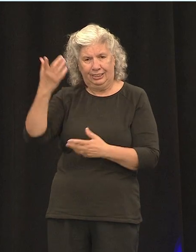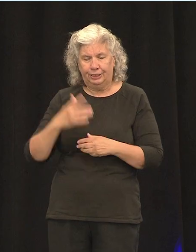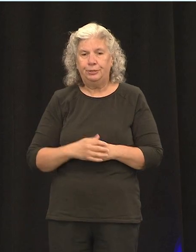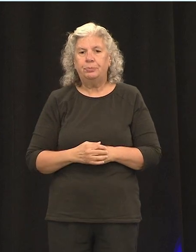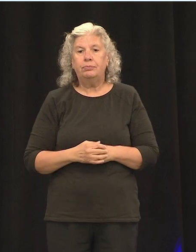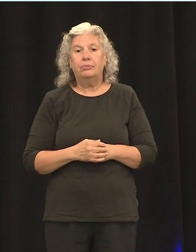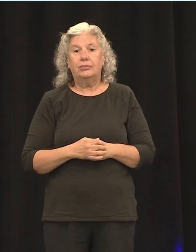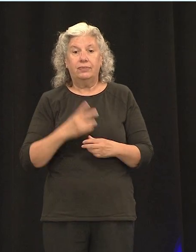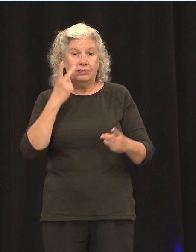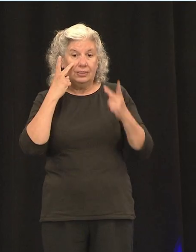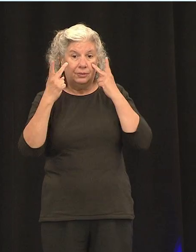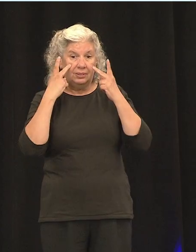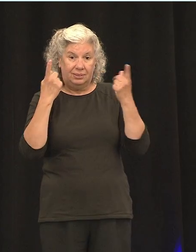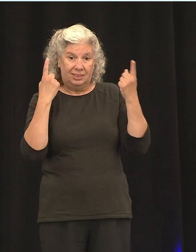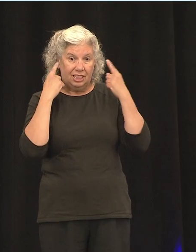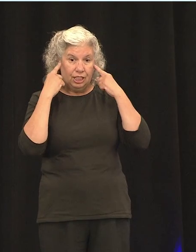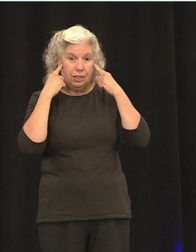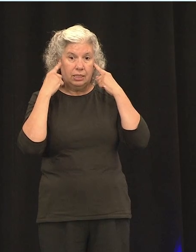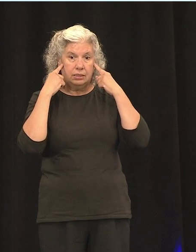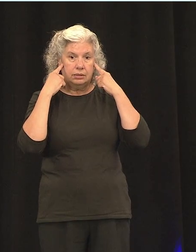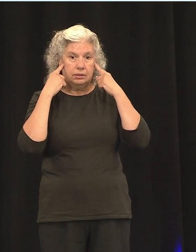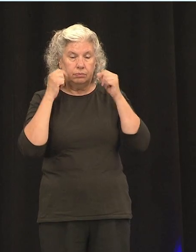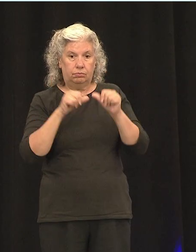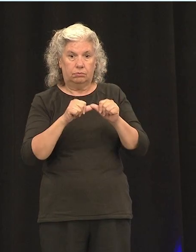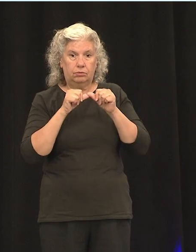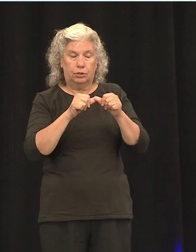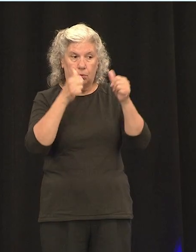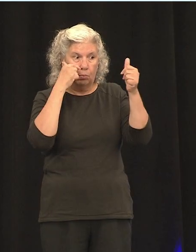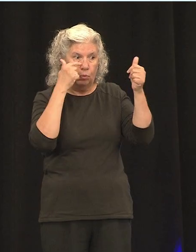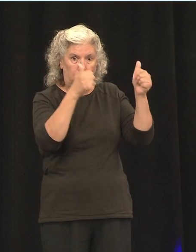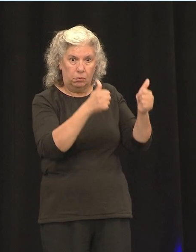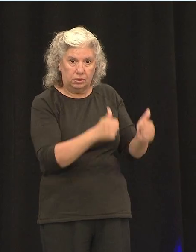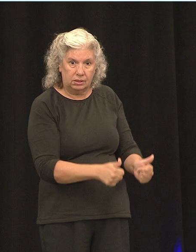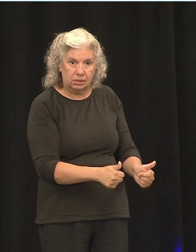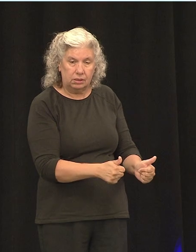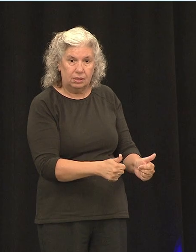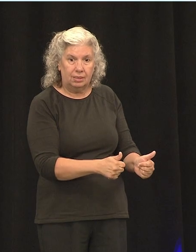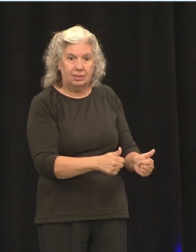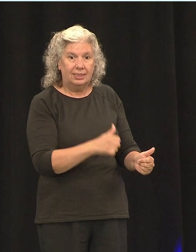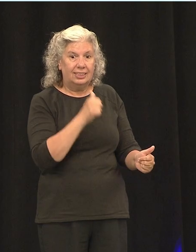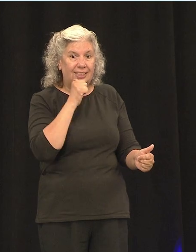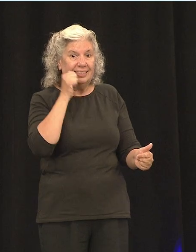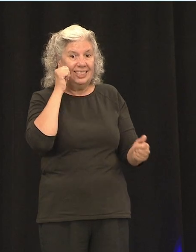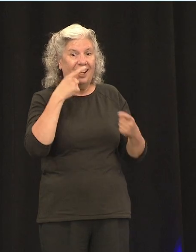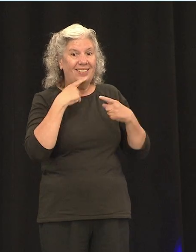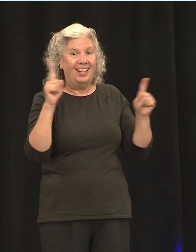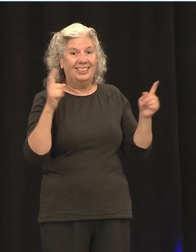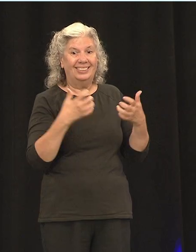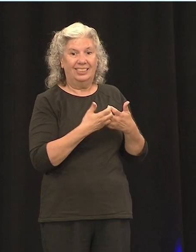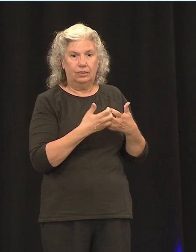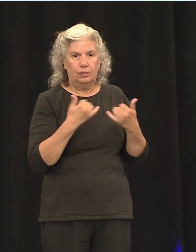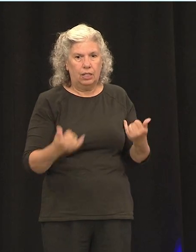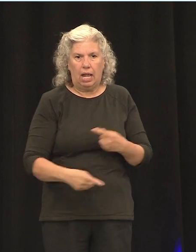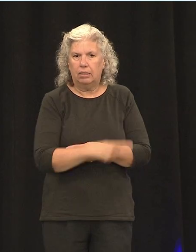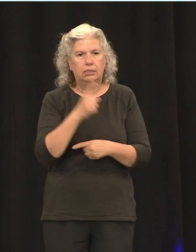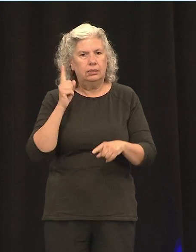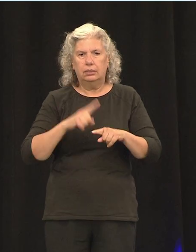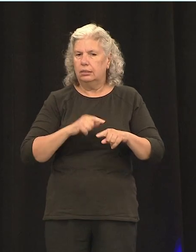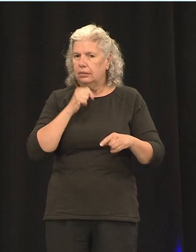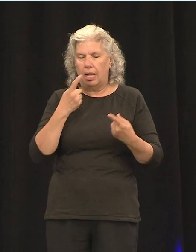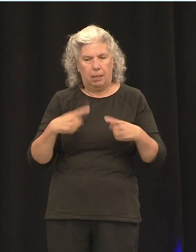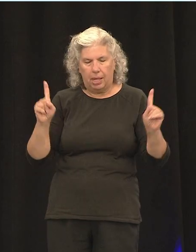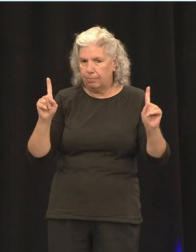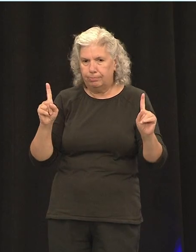hearing loss. And so, what may have worked yesterday may not work today for that child. And so being really,